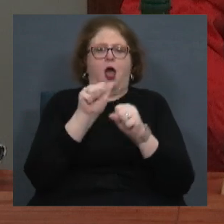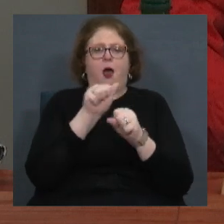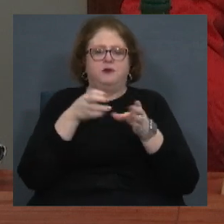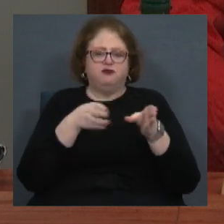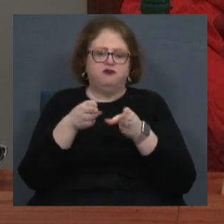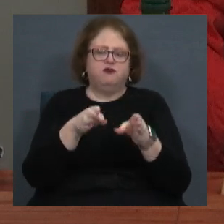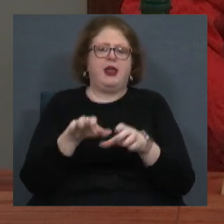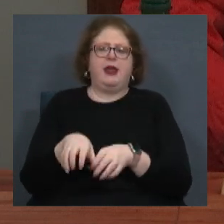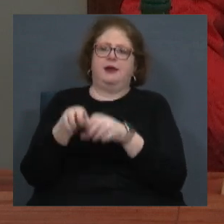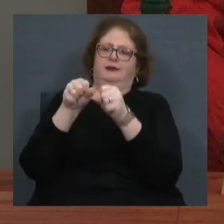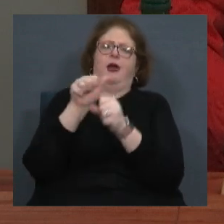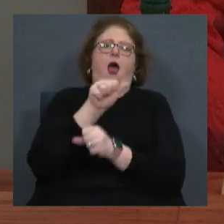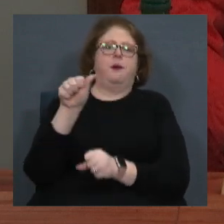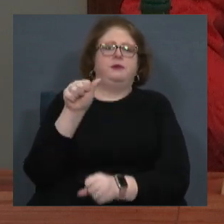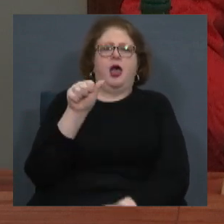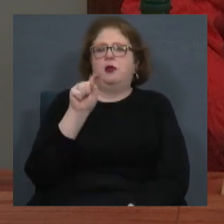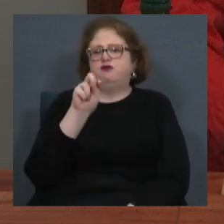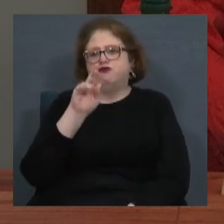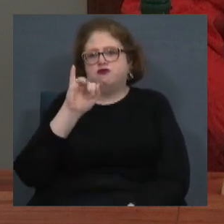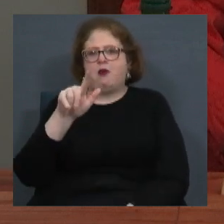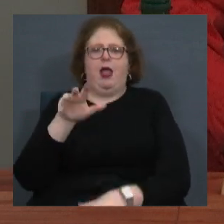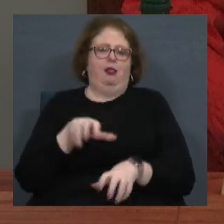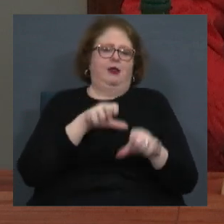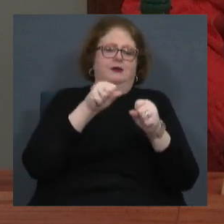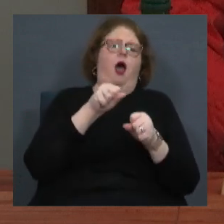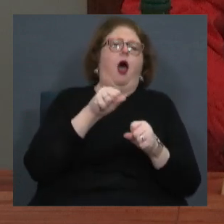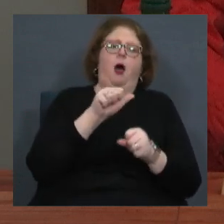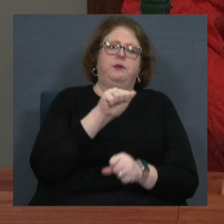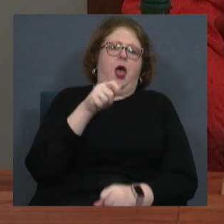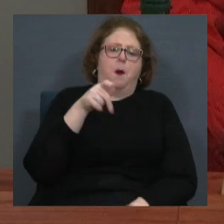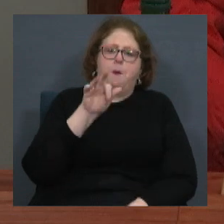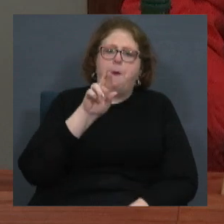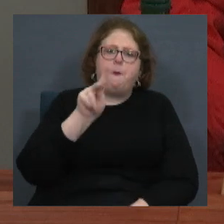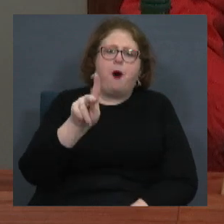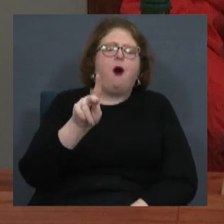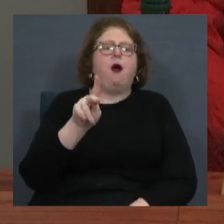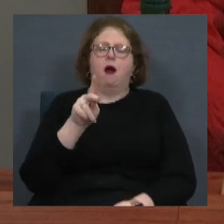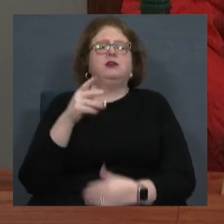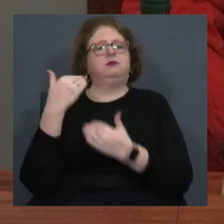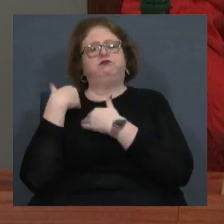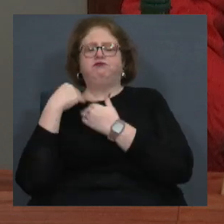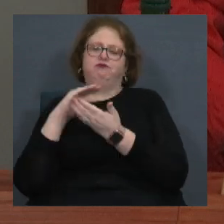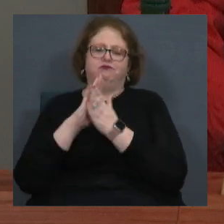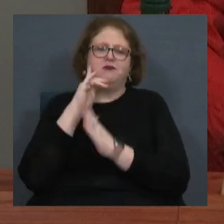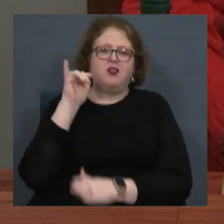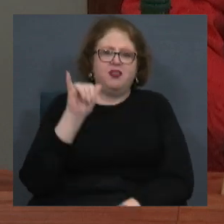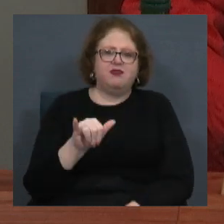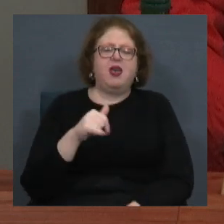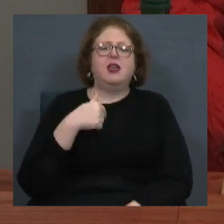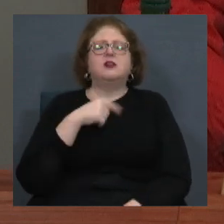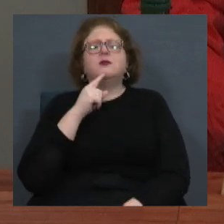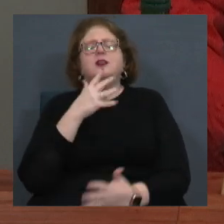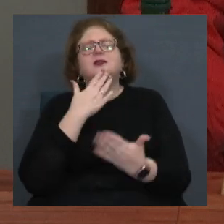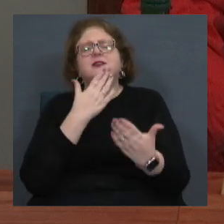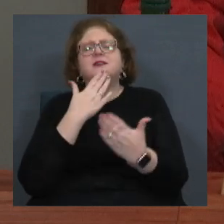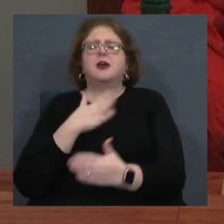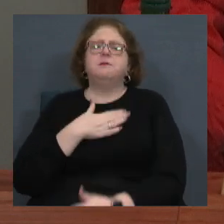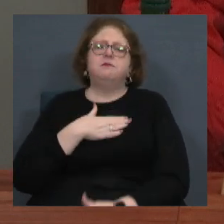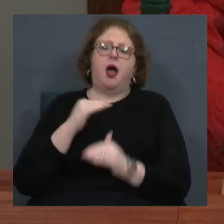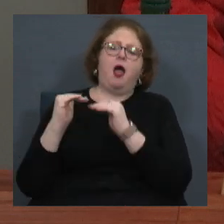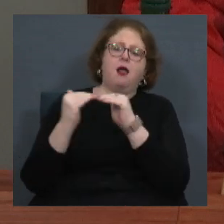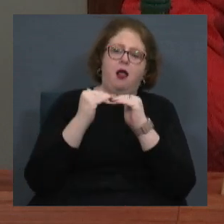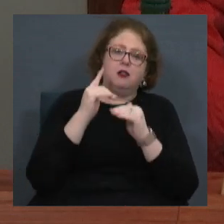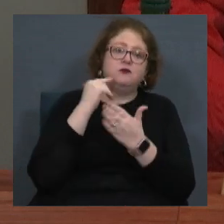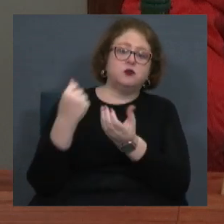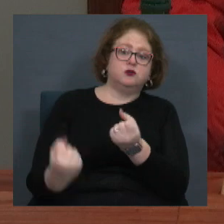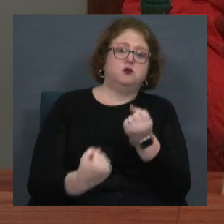Adopt a Park. We've got lots of things coming down the pike, but just wanted to thank my colleagues for supporting me, and the great city